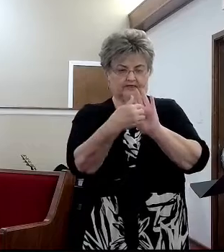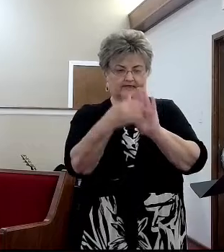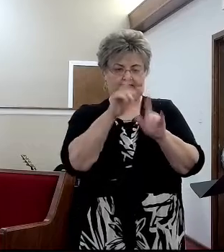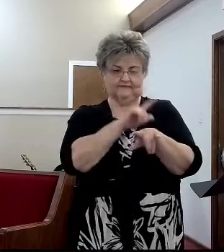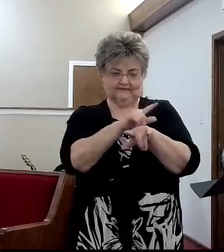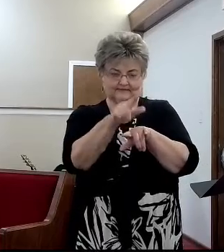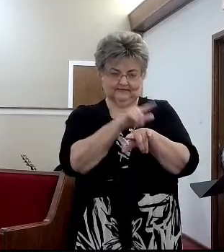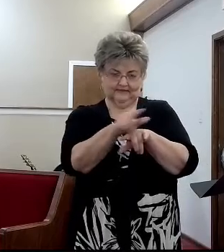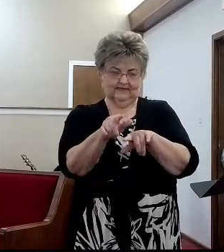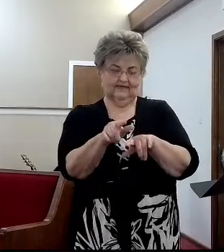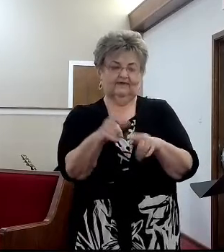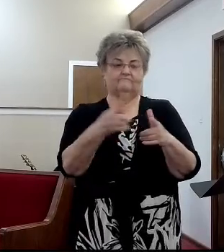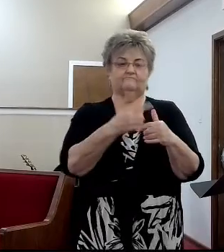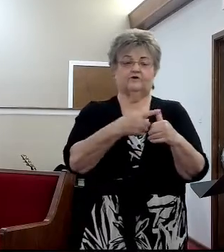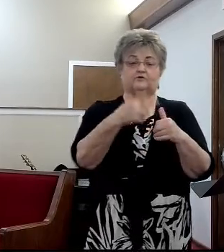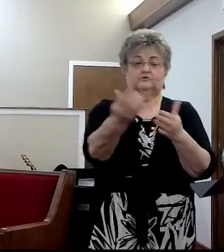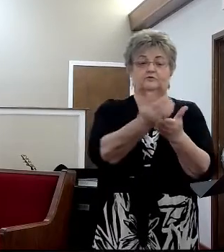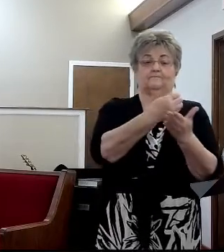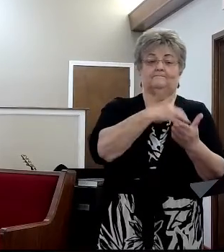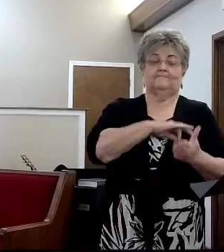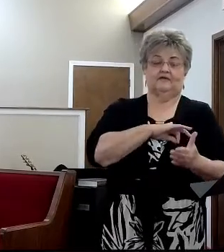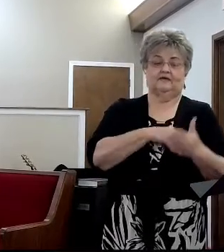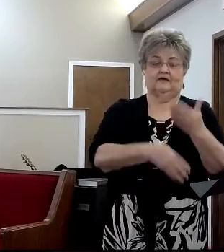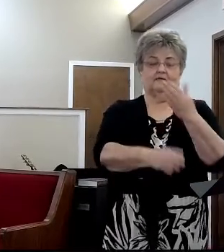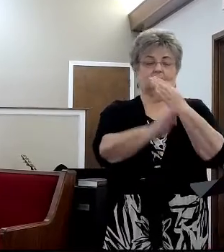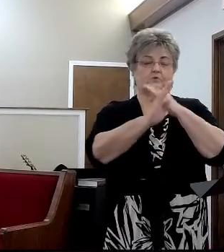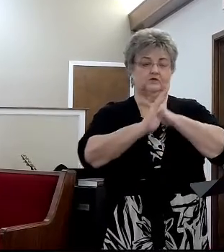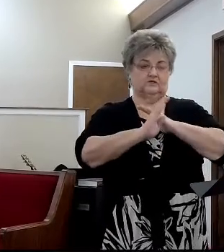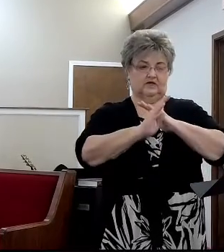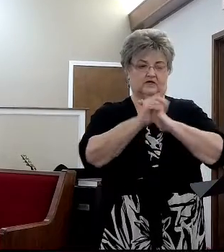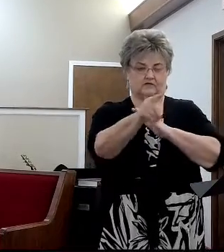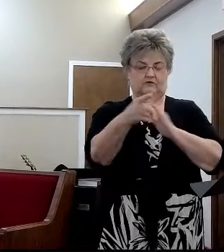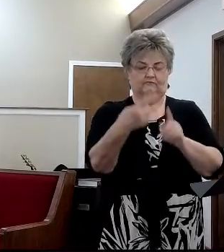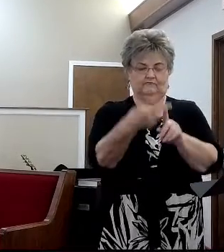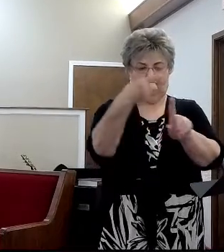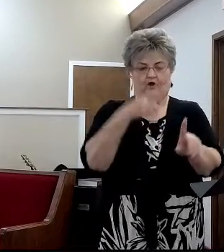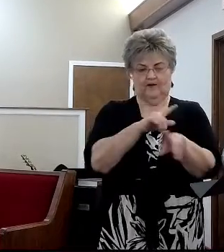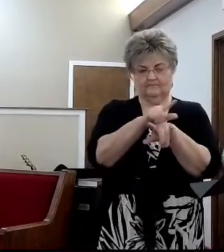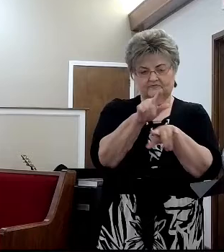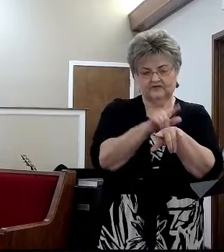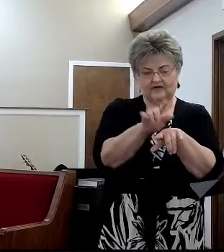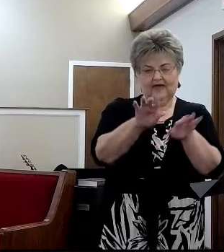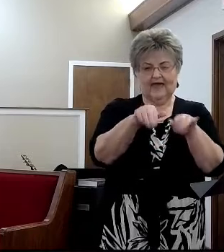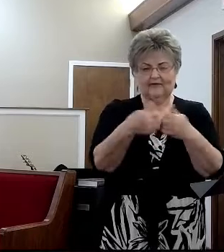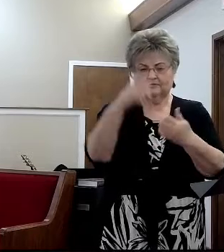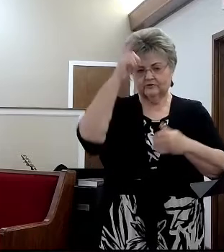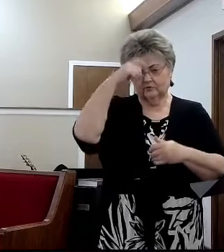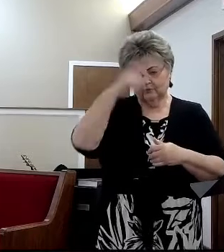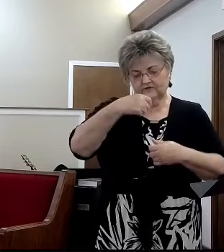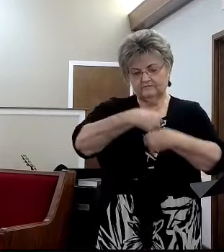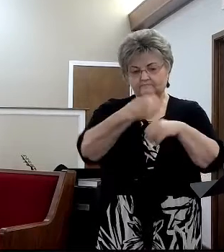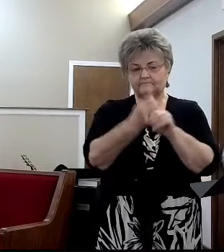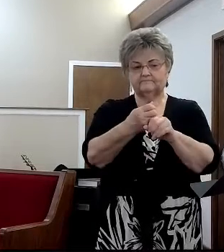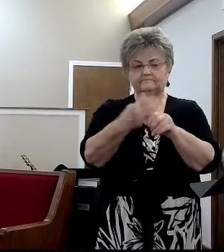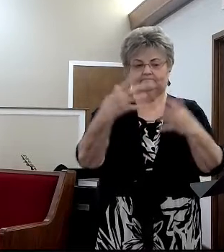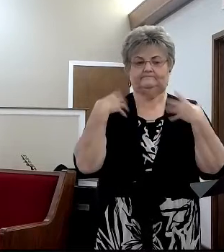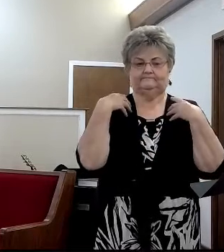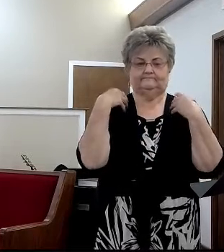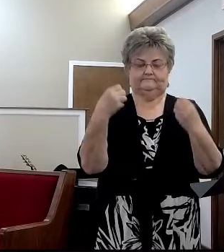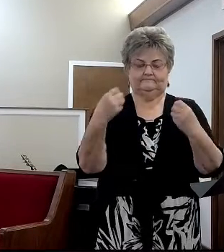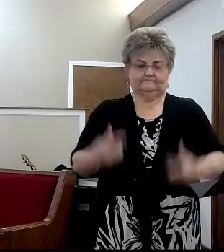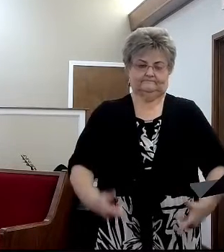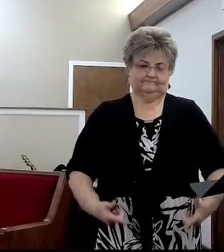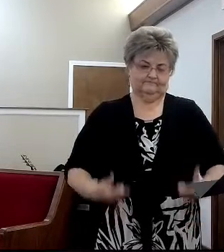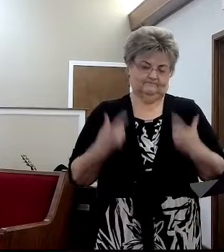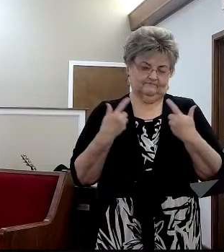So first benefit of wisdom, protect you from deception. Let's look at how wisdom produces a healthy life. So